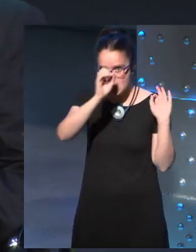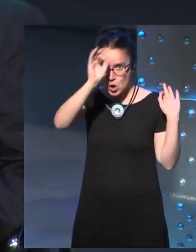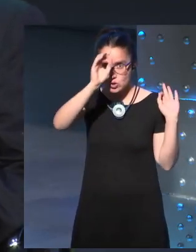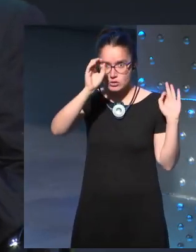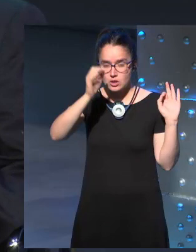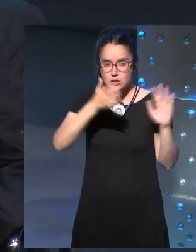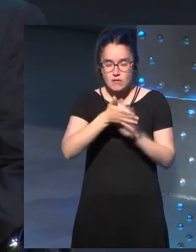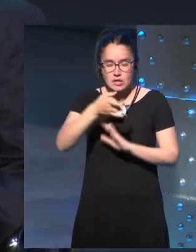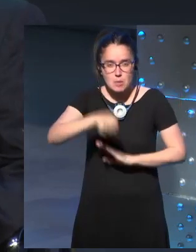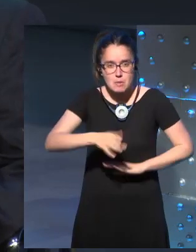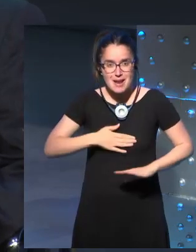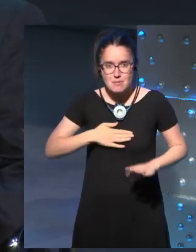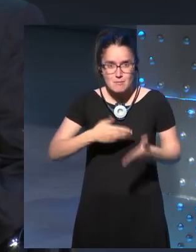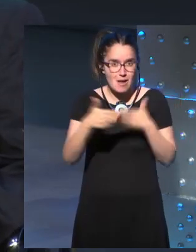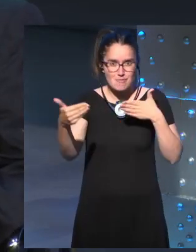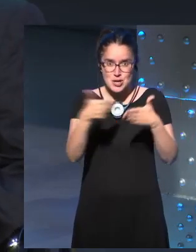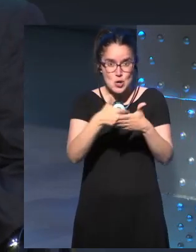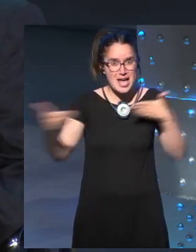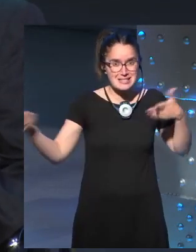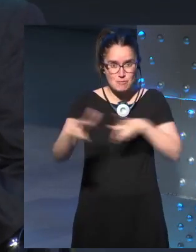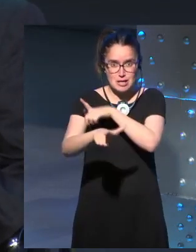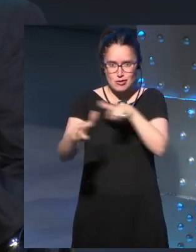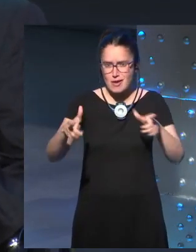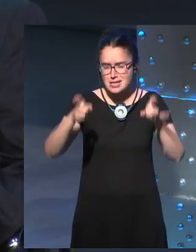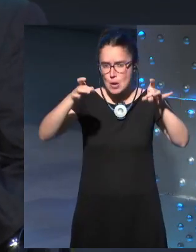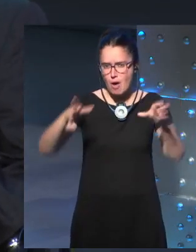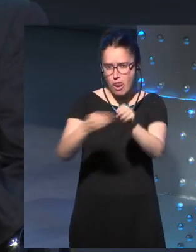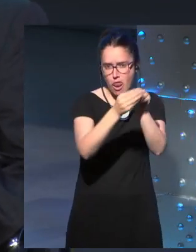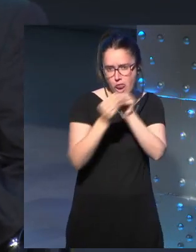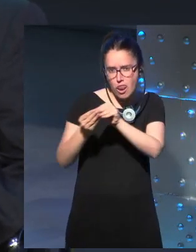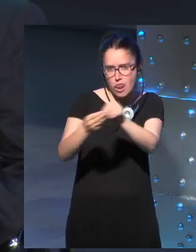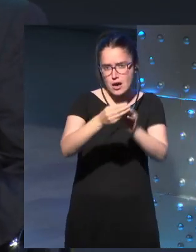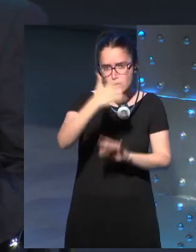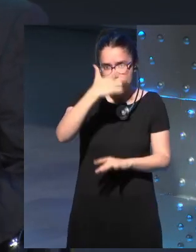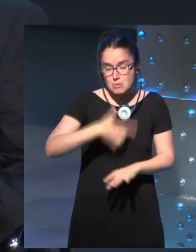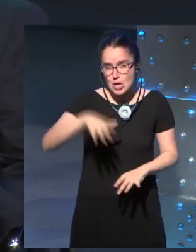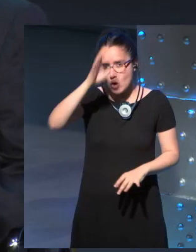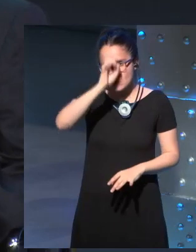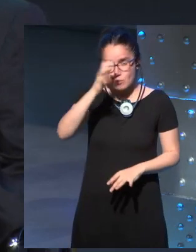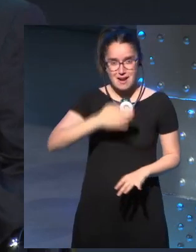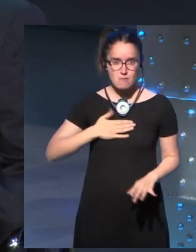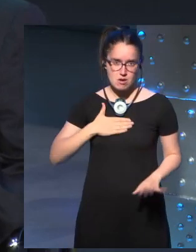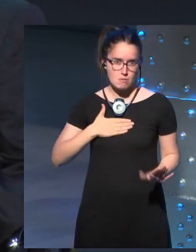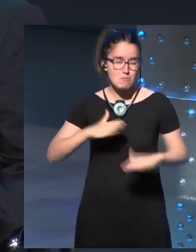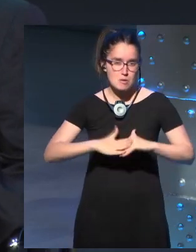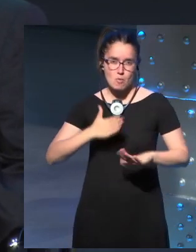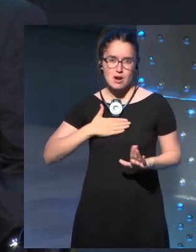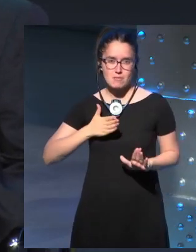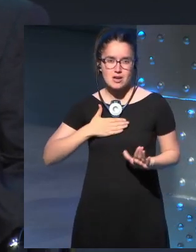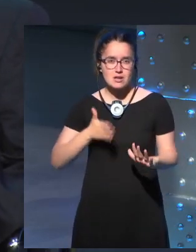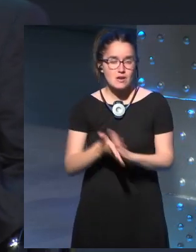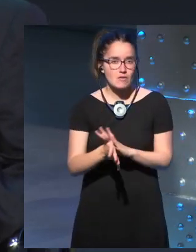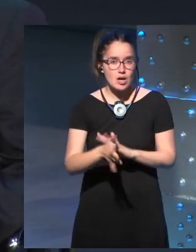important of the games, it's very important both to me and to millions of people. And in my opinion, at least to